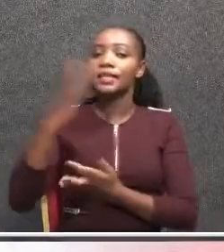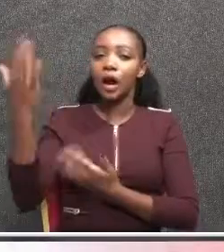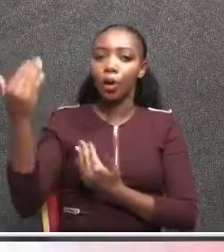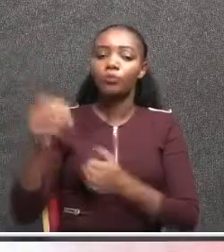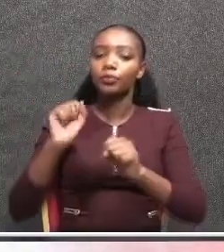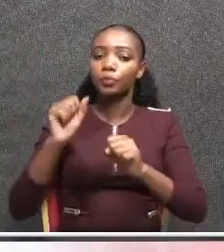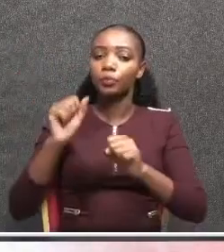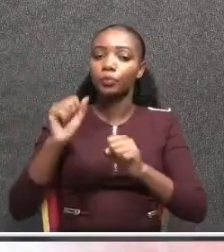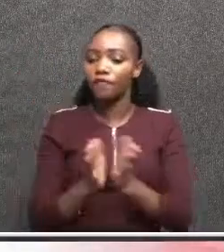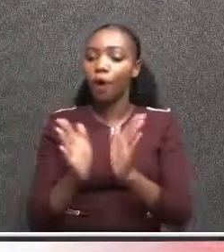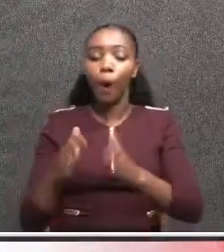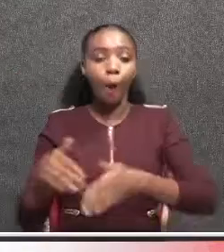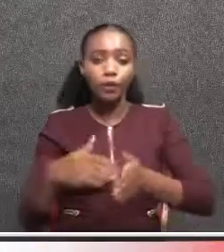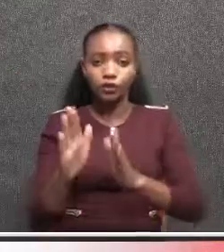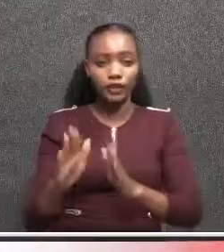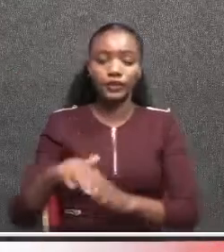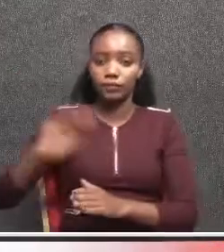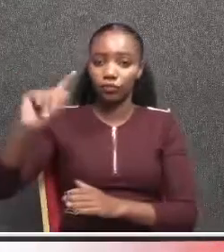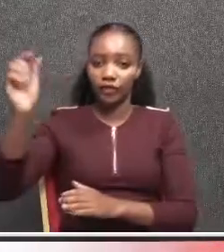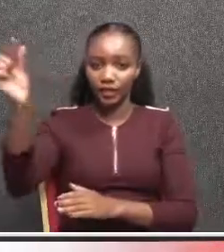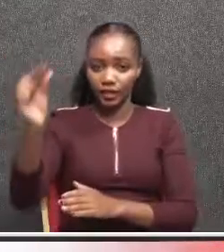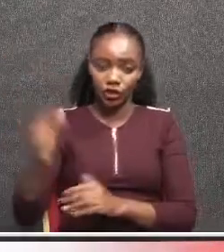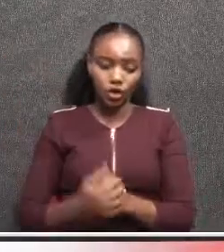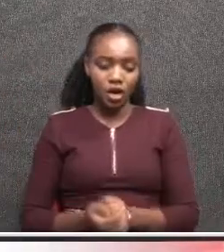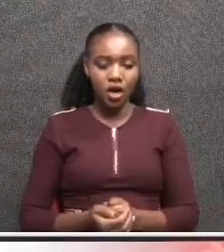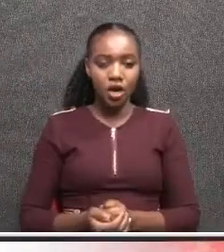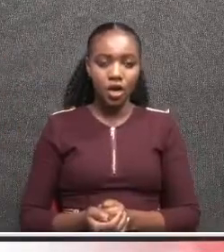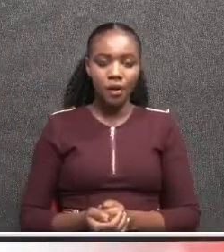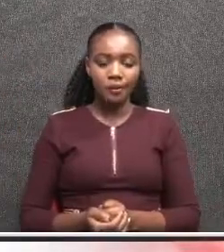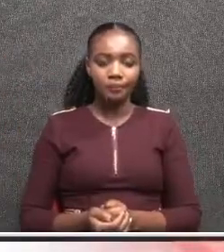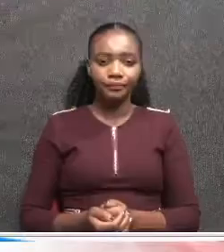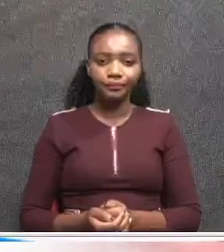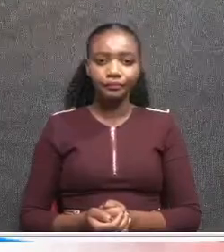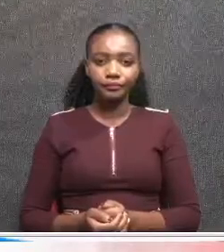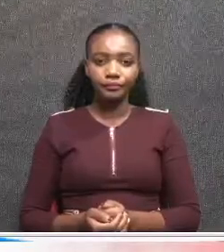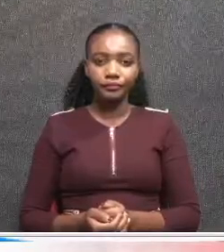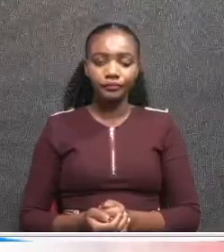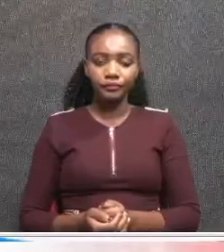open more doors in the vote-rich region. Paul Kirobi, TV 47, Nairobi.